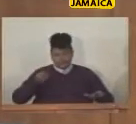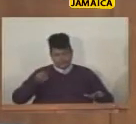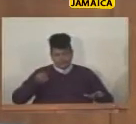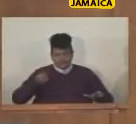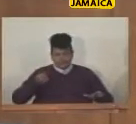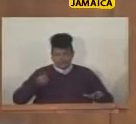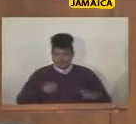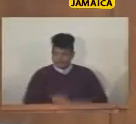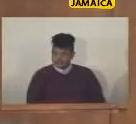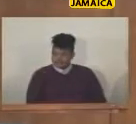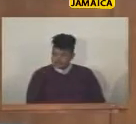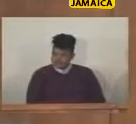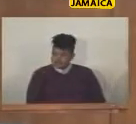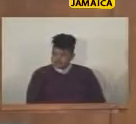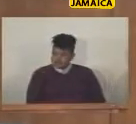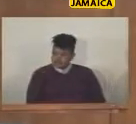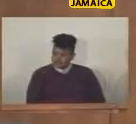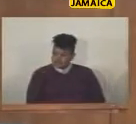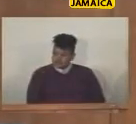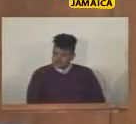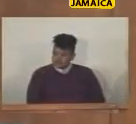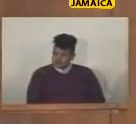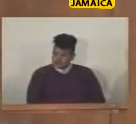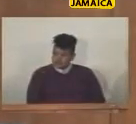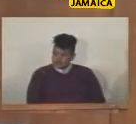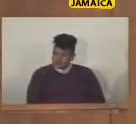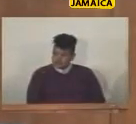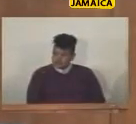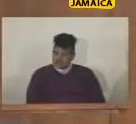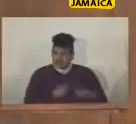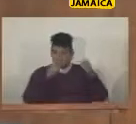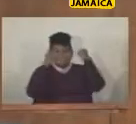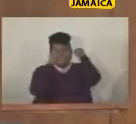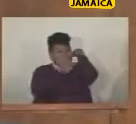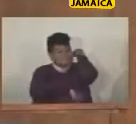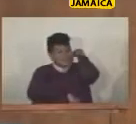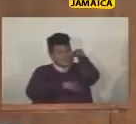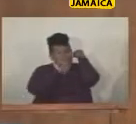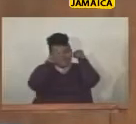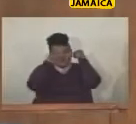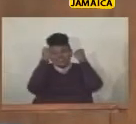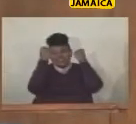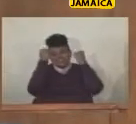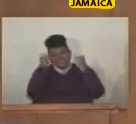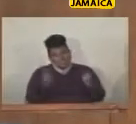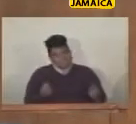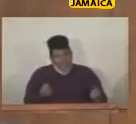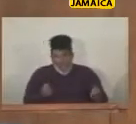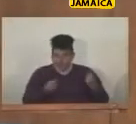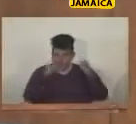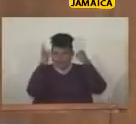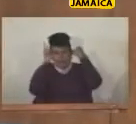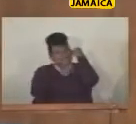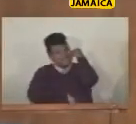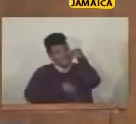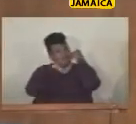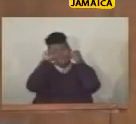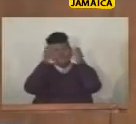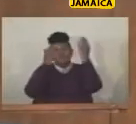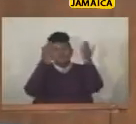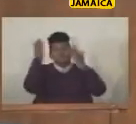And Senator Charles, we have to mention the issue with the abuse of children. There are